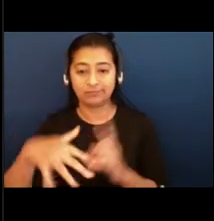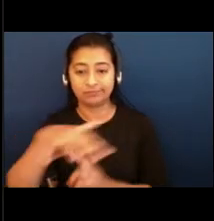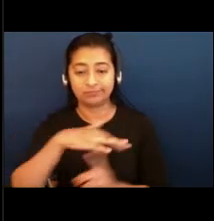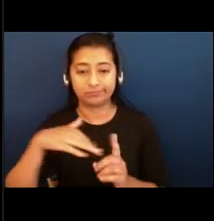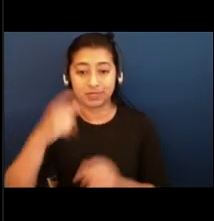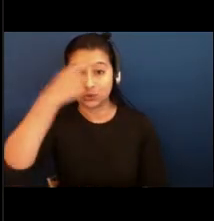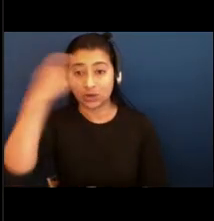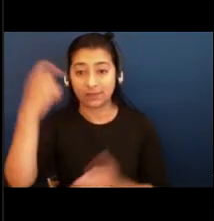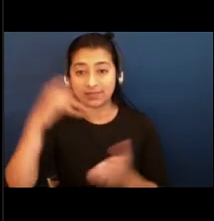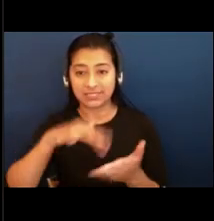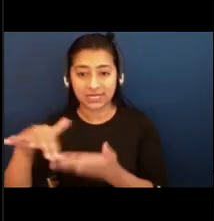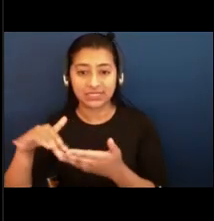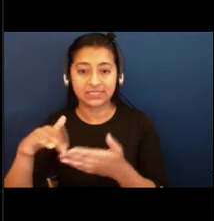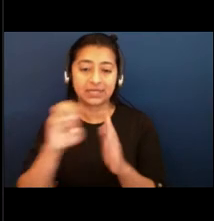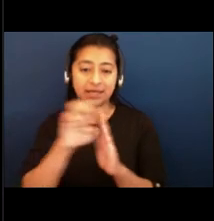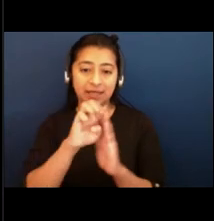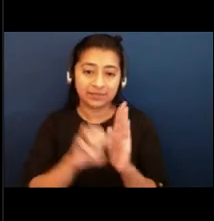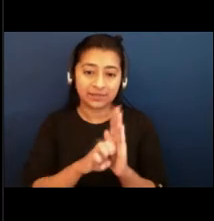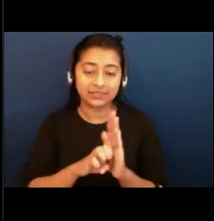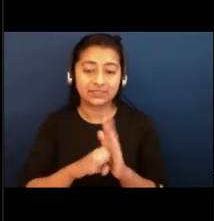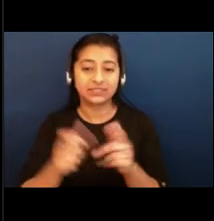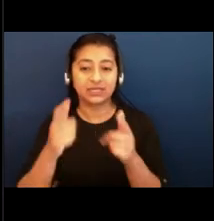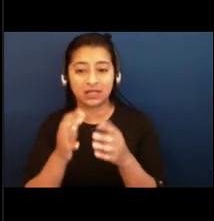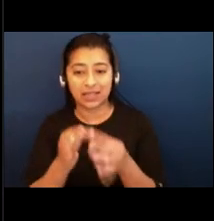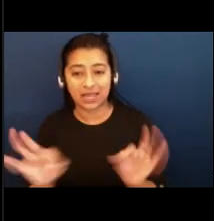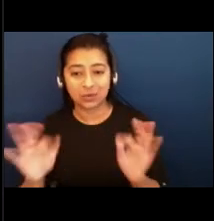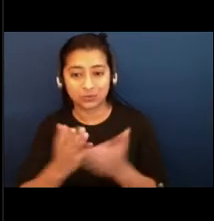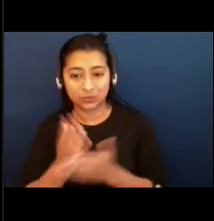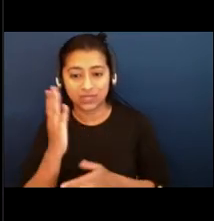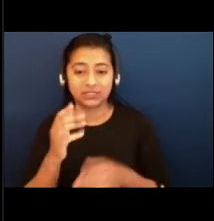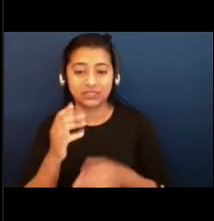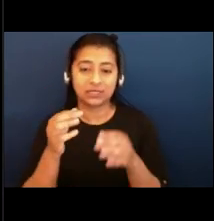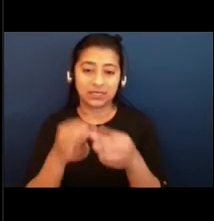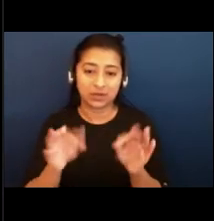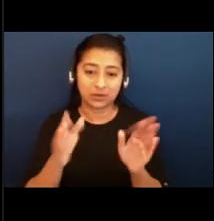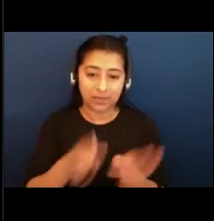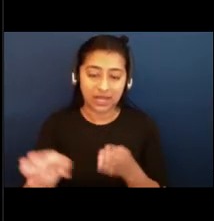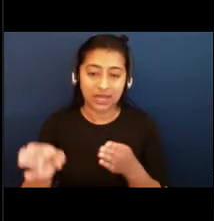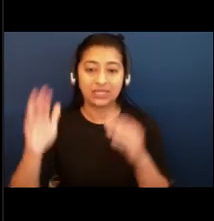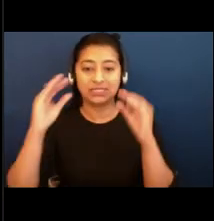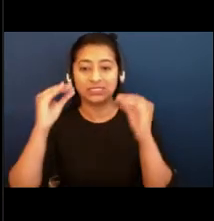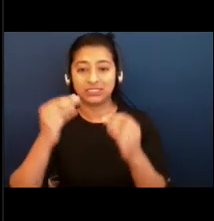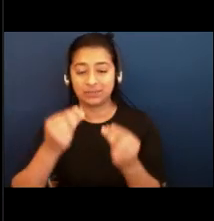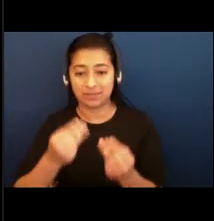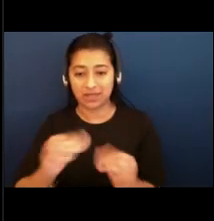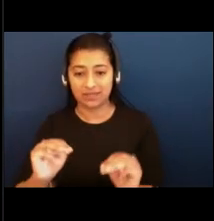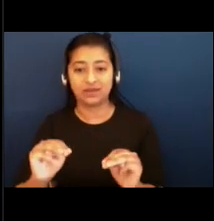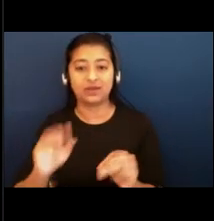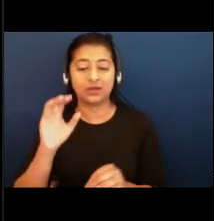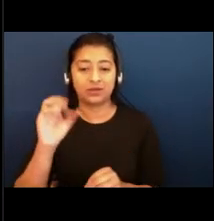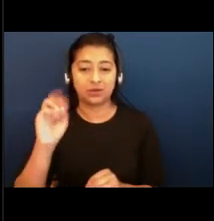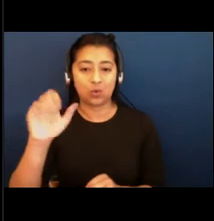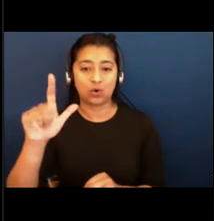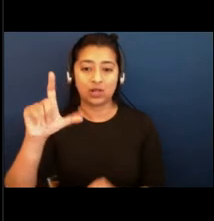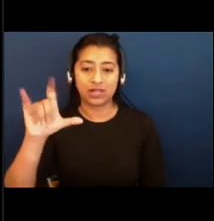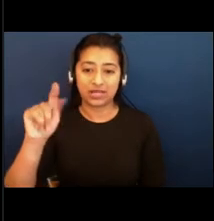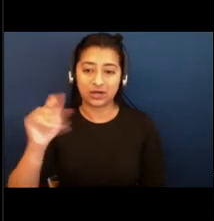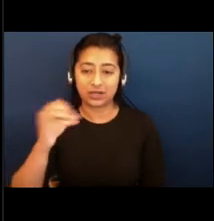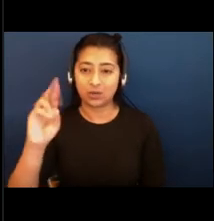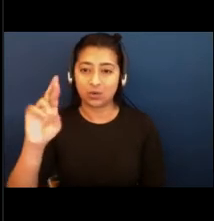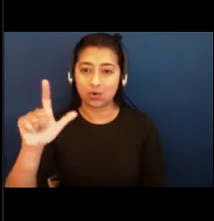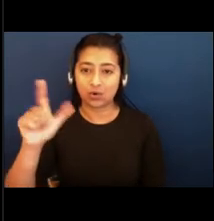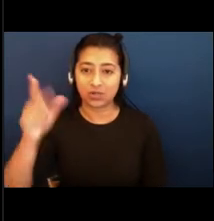ethics, language rights and language planning, teaching methods, oral history and oral literature, Indigenous methodologies,